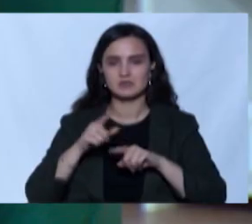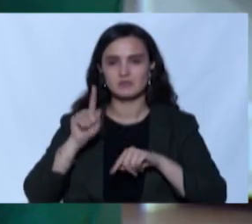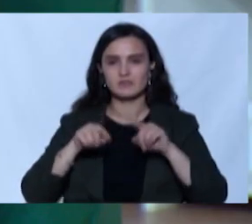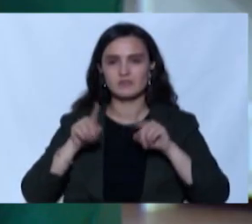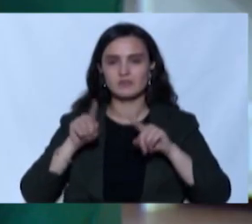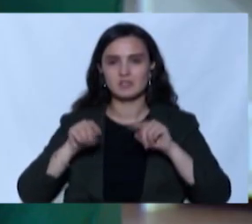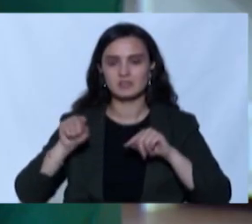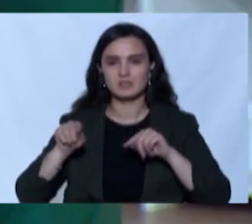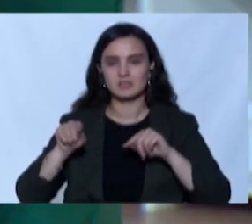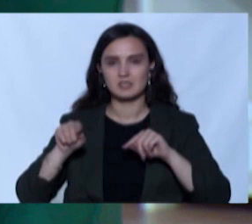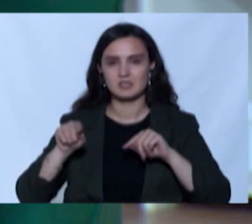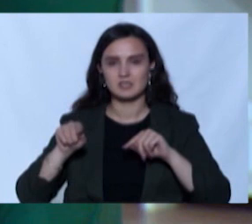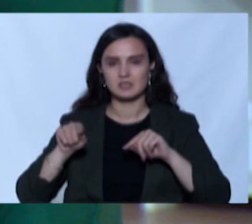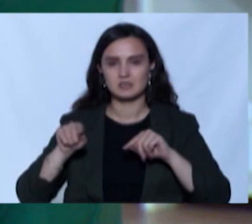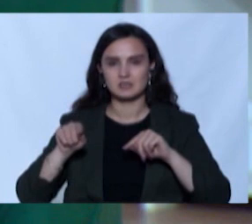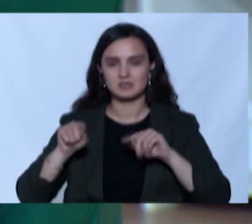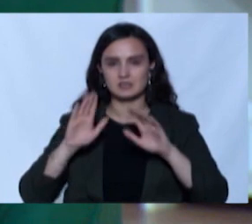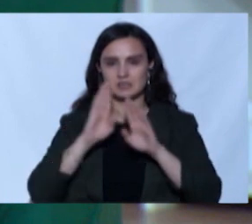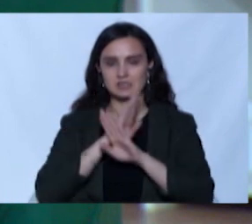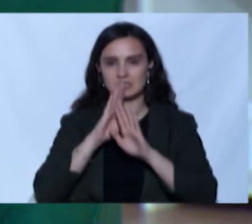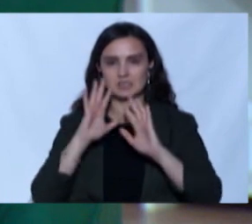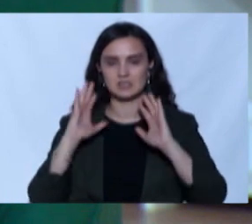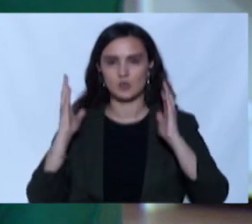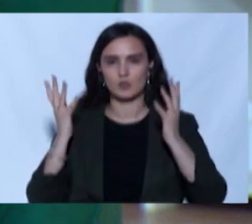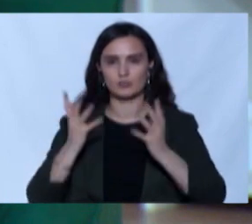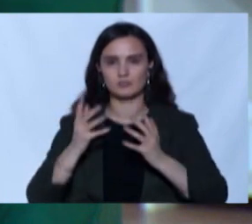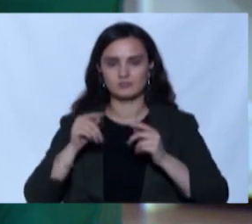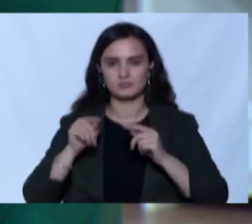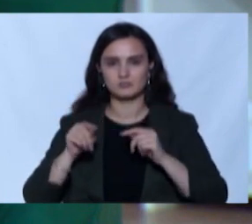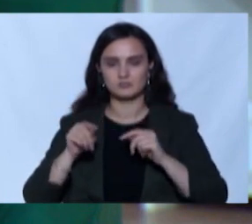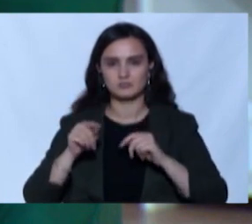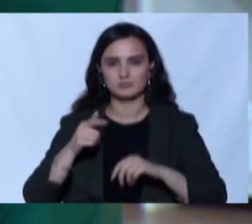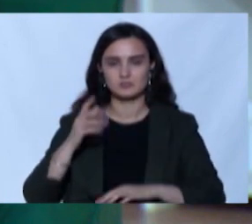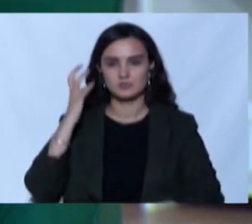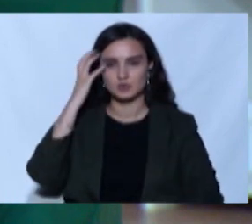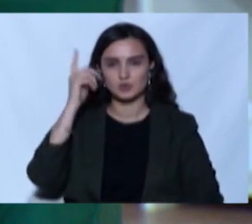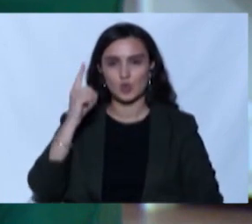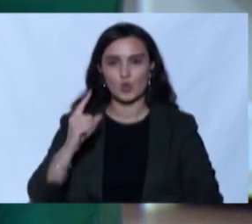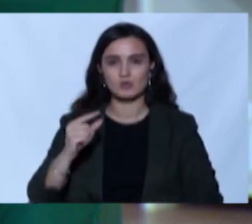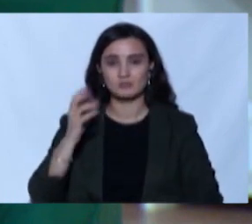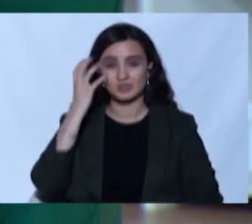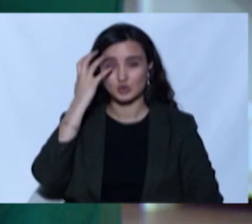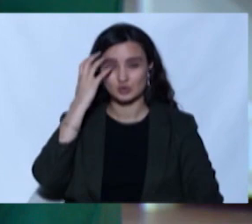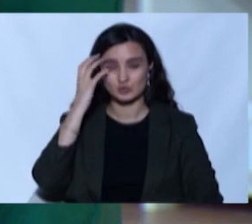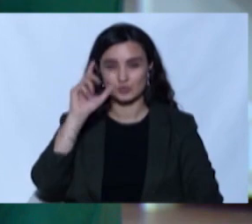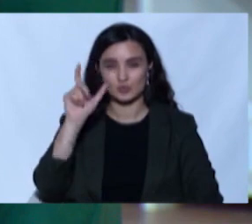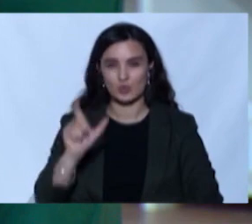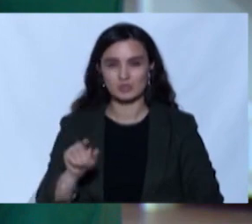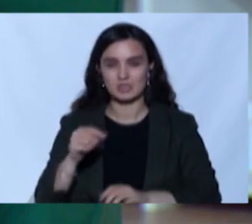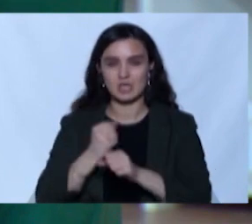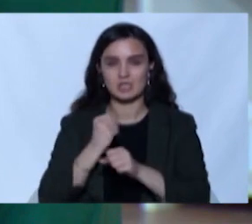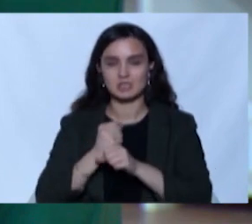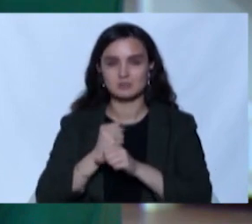very reflective of the environment that it depicts. And what a Gothic horror does, it makes you